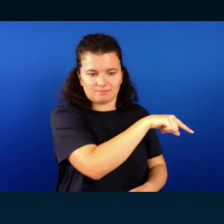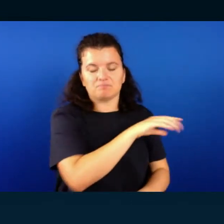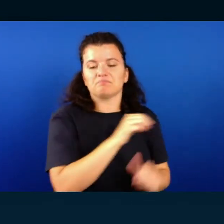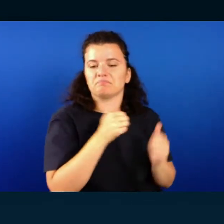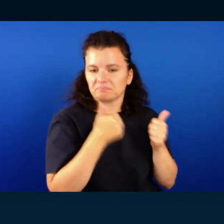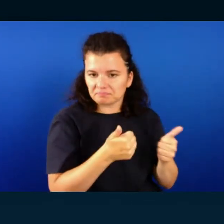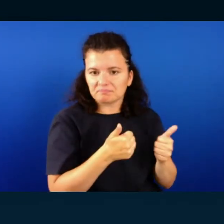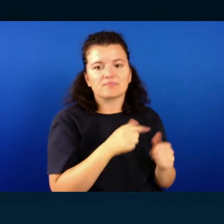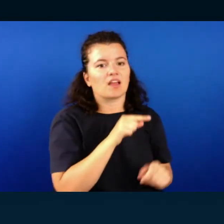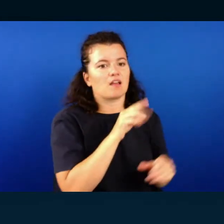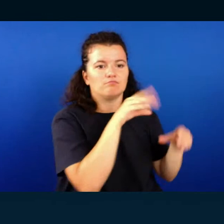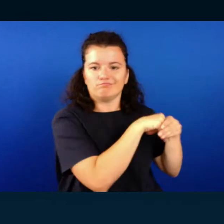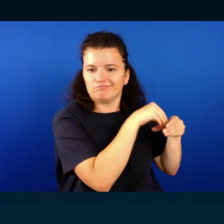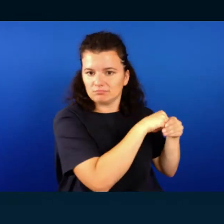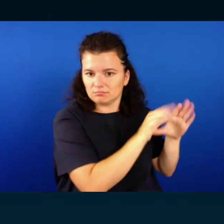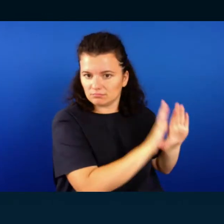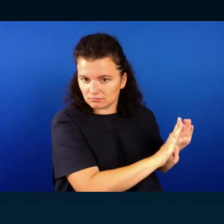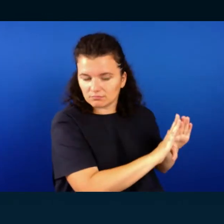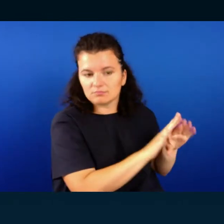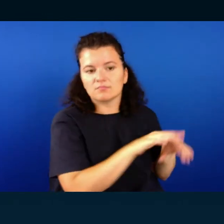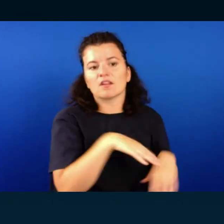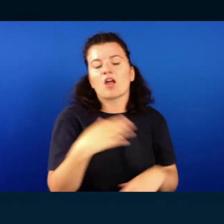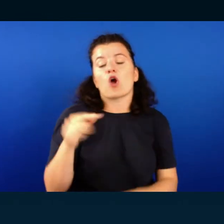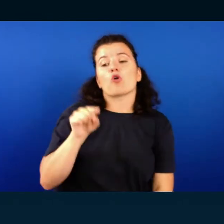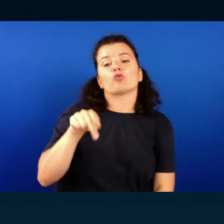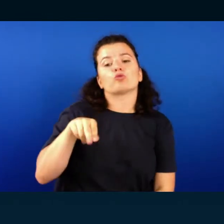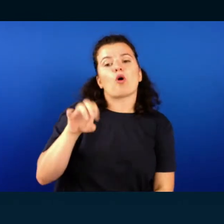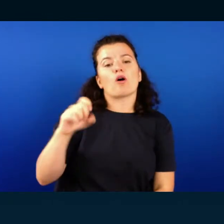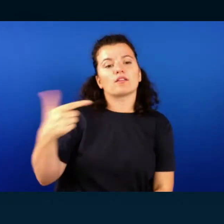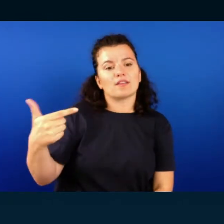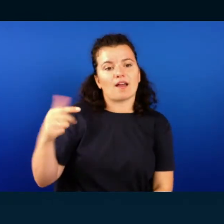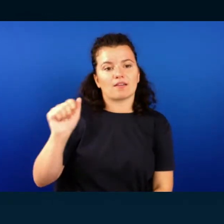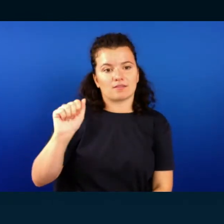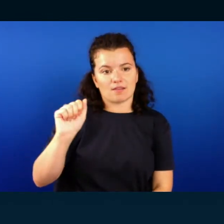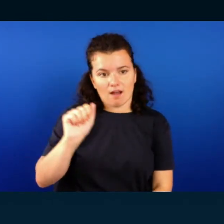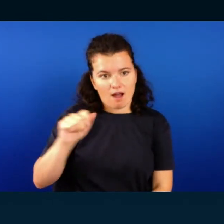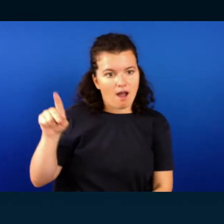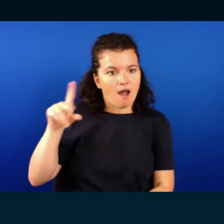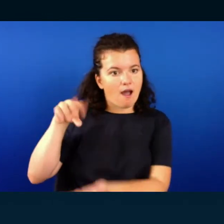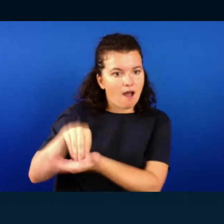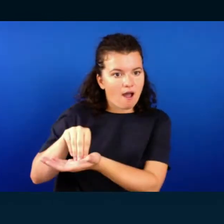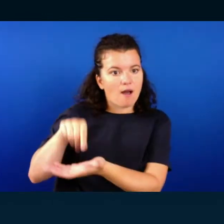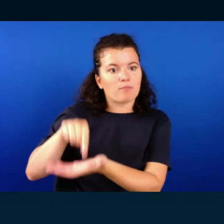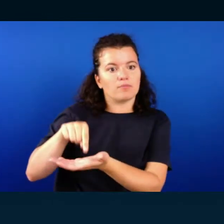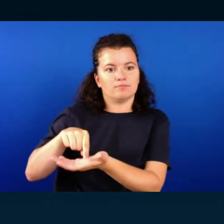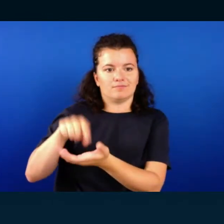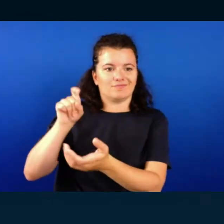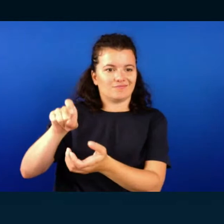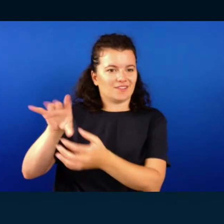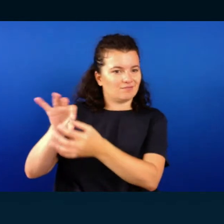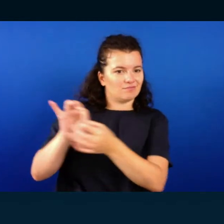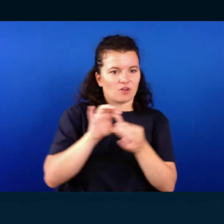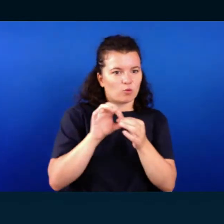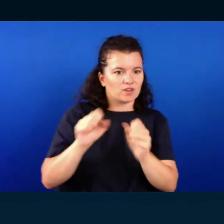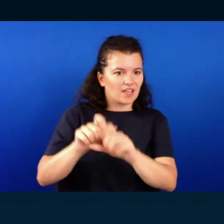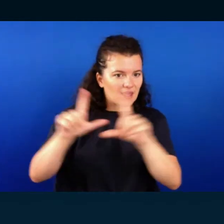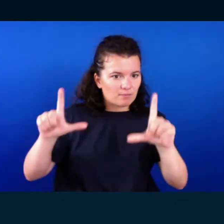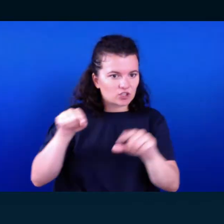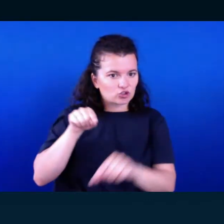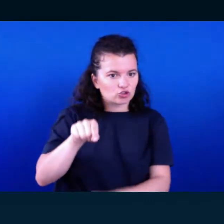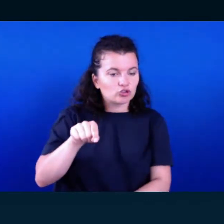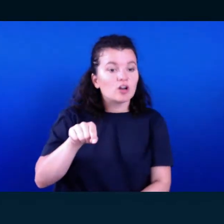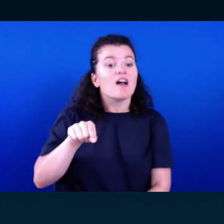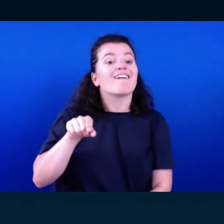So our .NET applications need to be pulled into a Docker image, and it actually then at that point needs to be